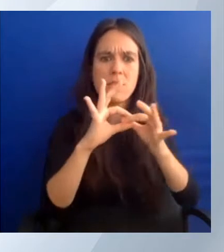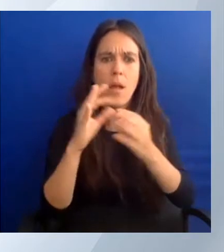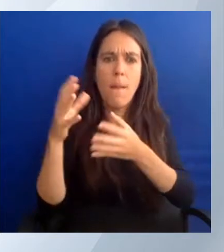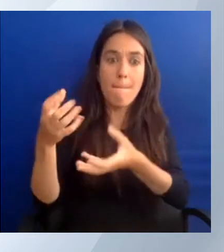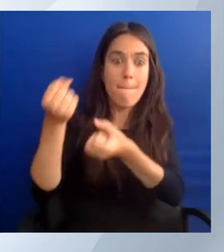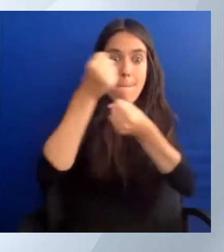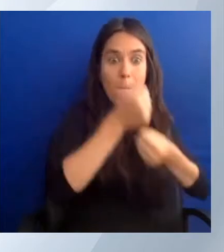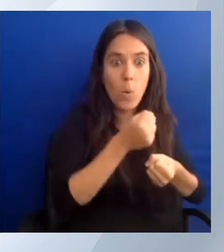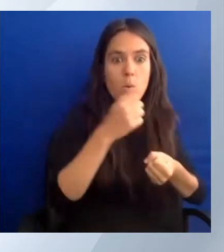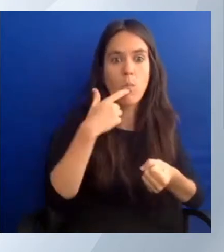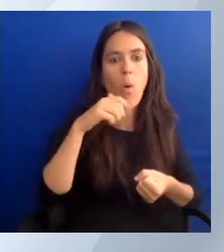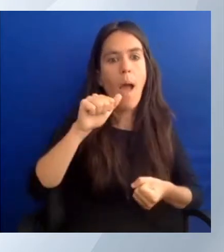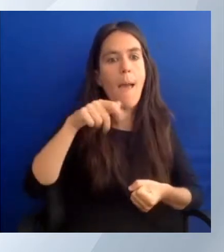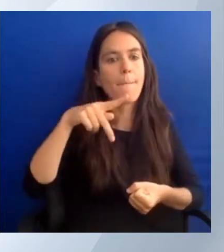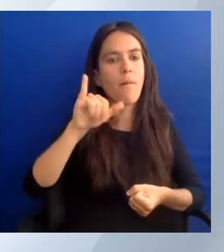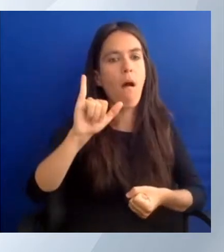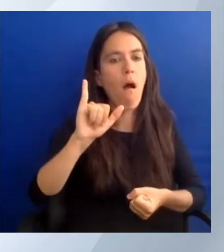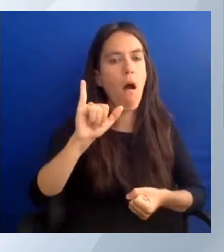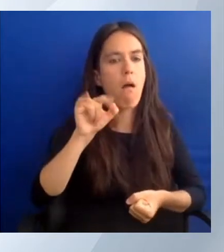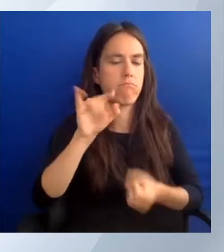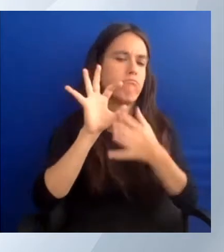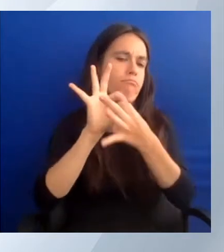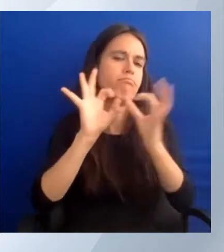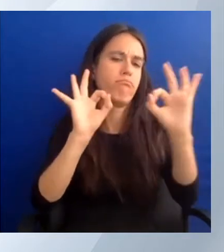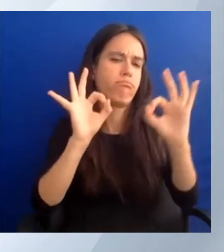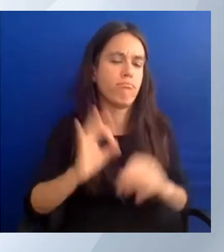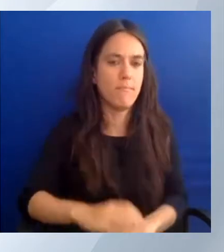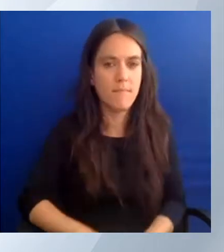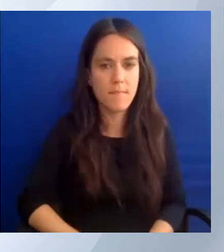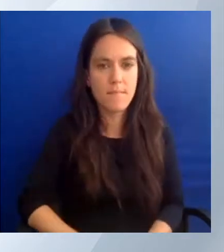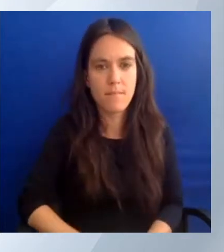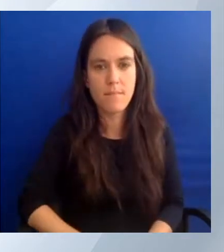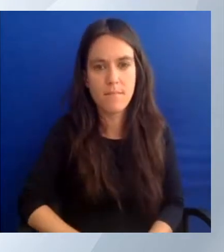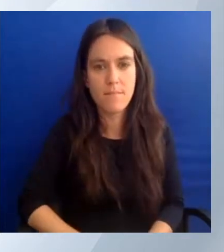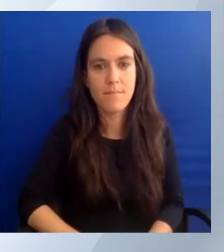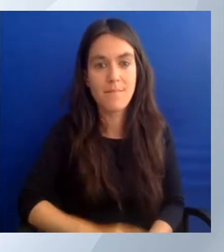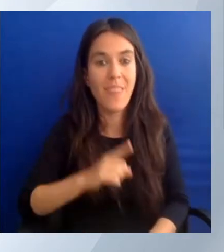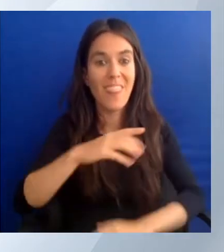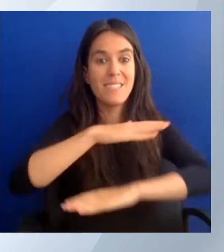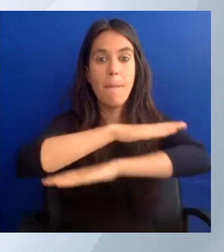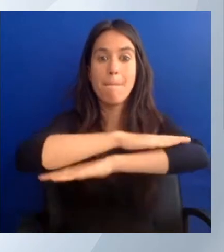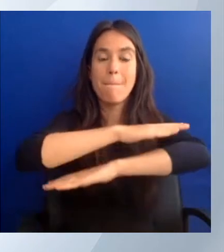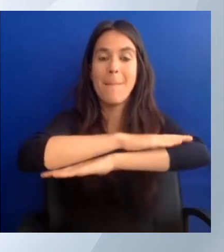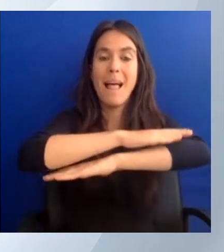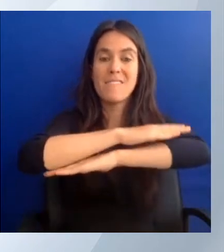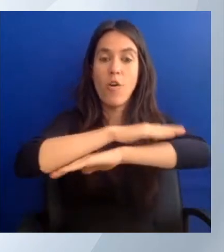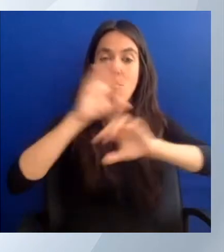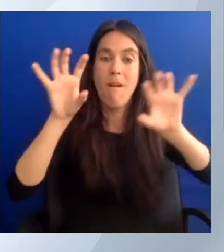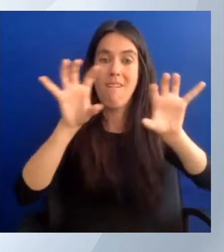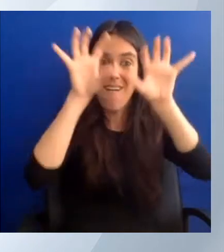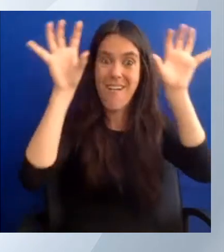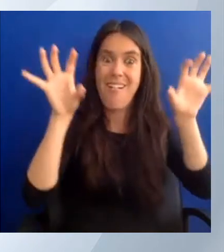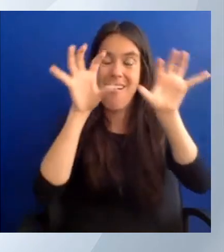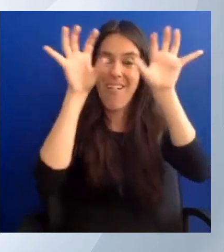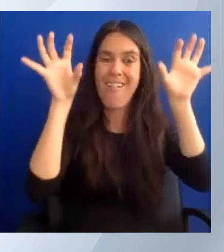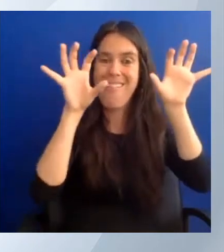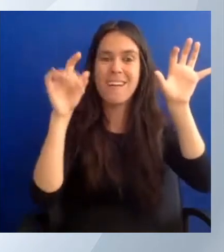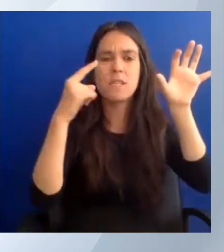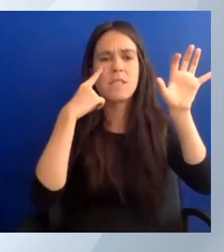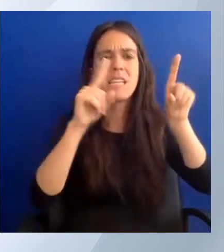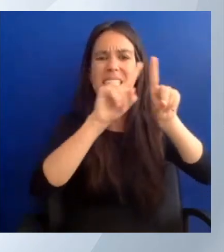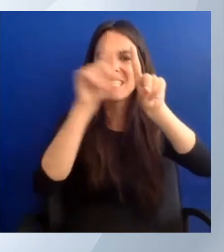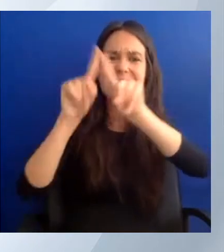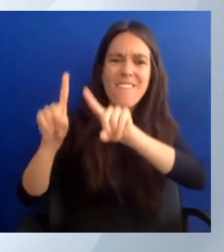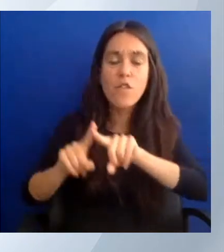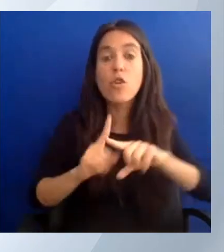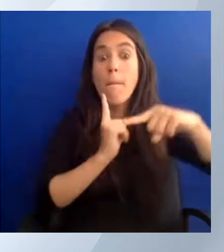portability. It is platform agnostic and works for different clouds and edge.